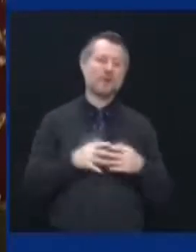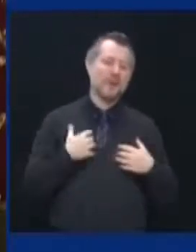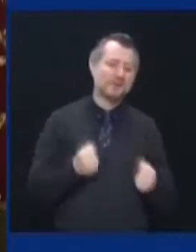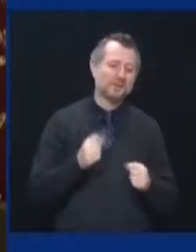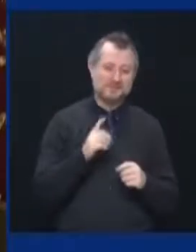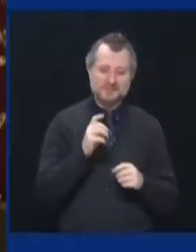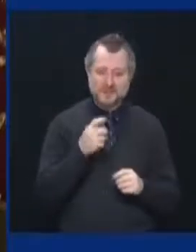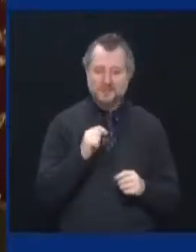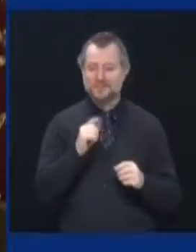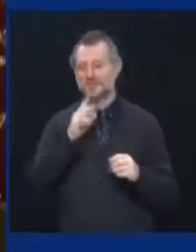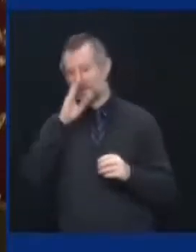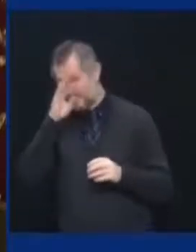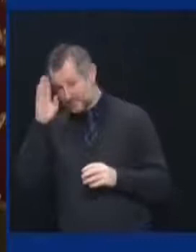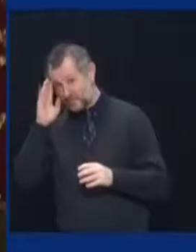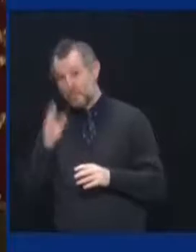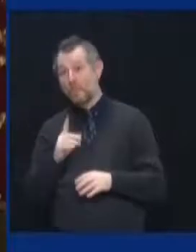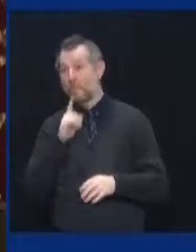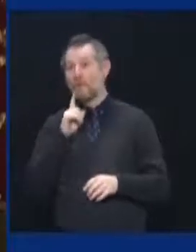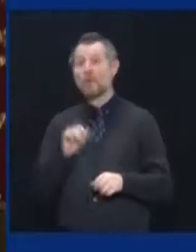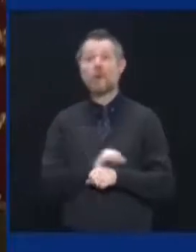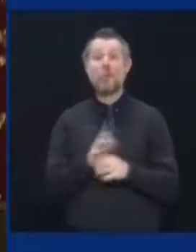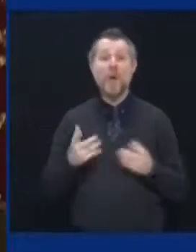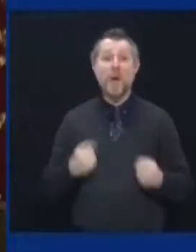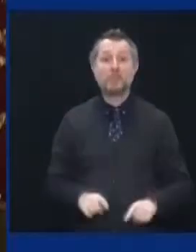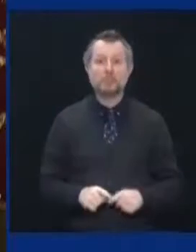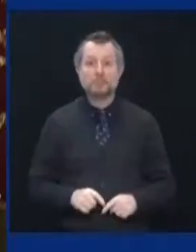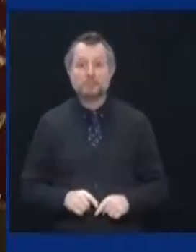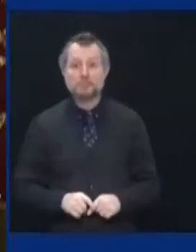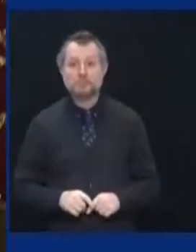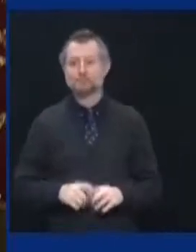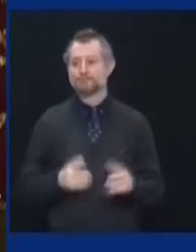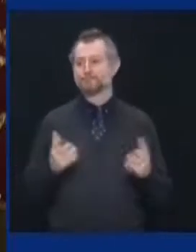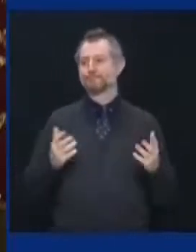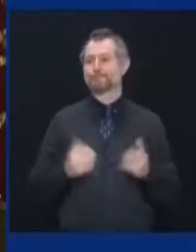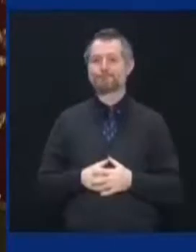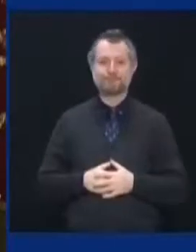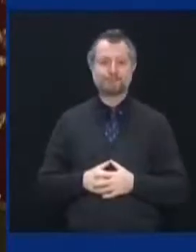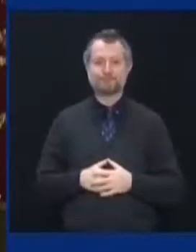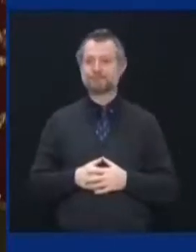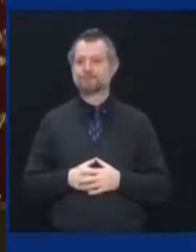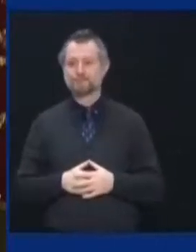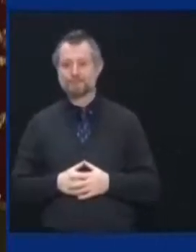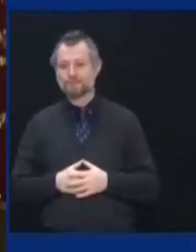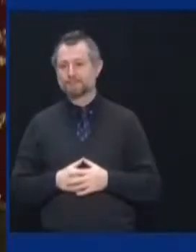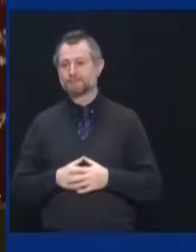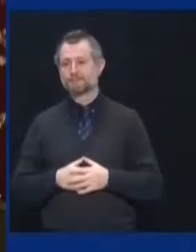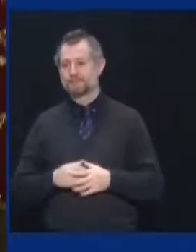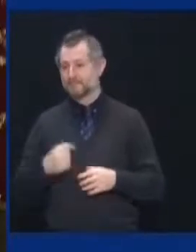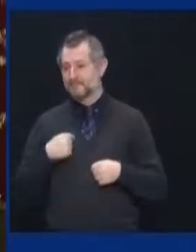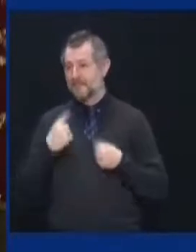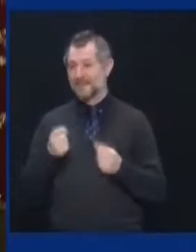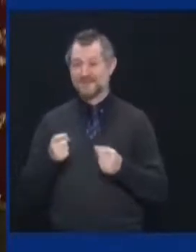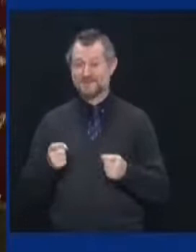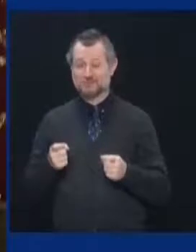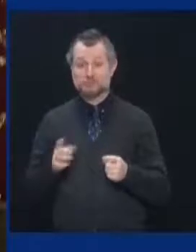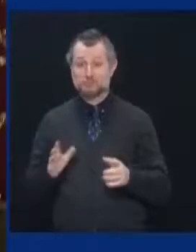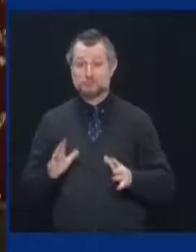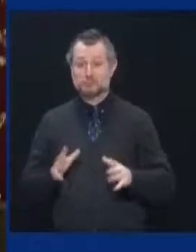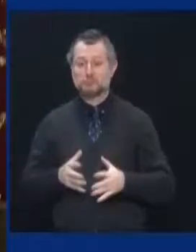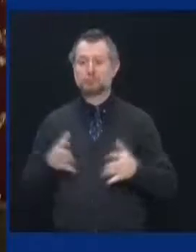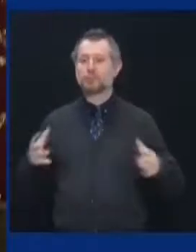hospitals. What ended up happening was all of a sudden we went from a manageable universe to 7.1